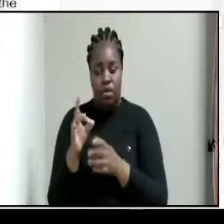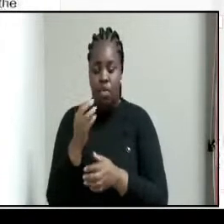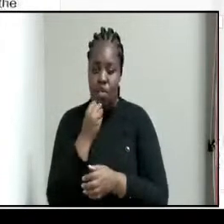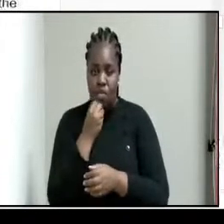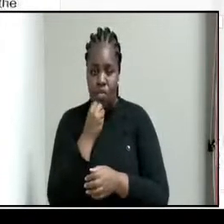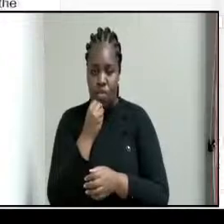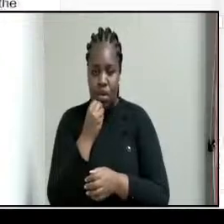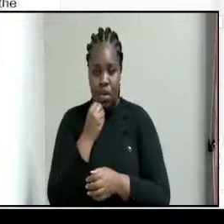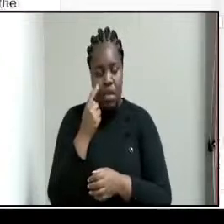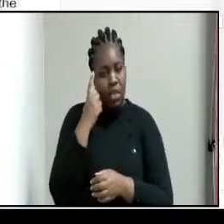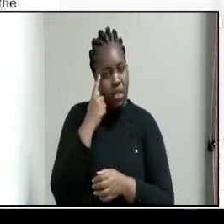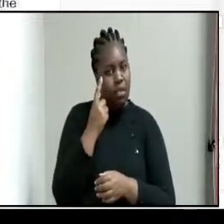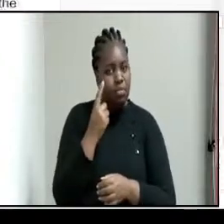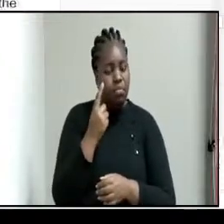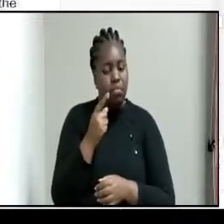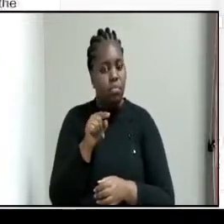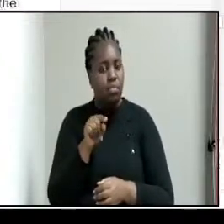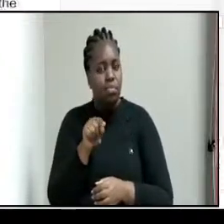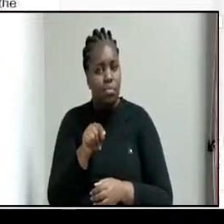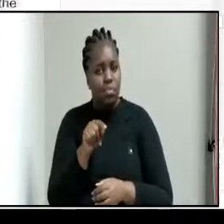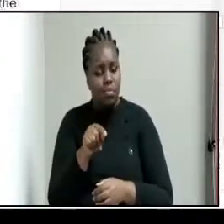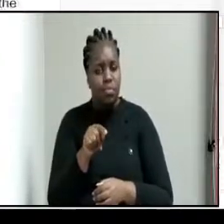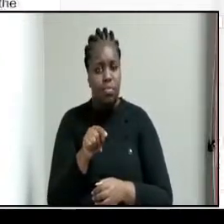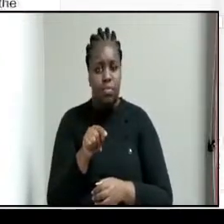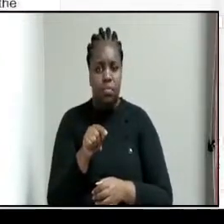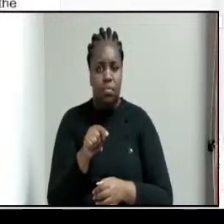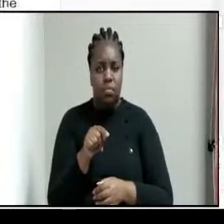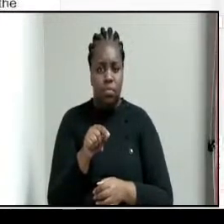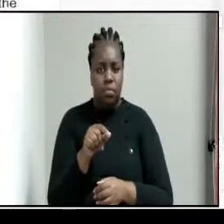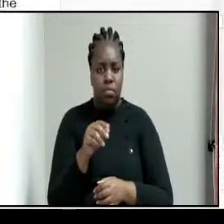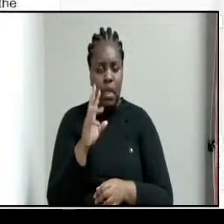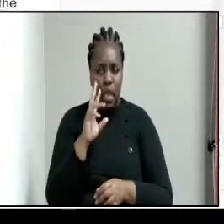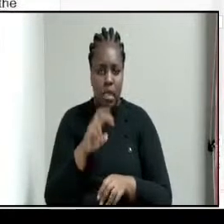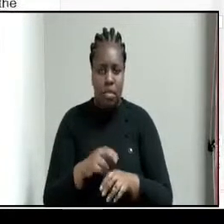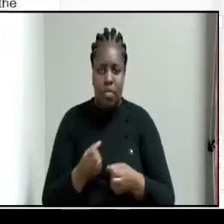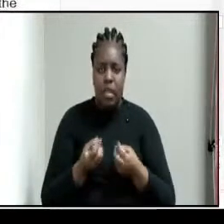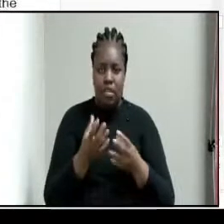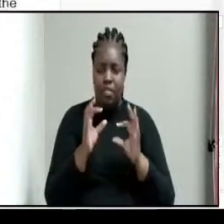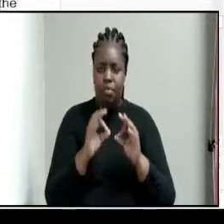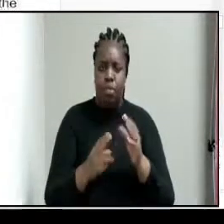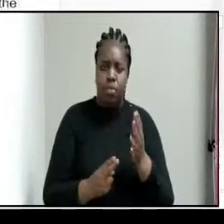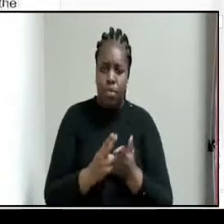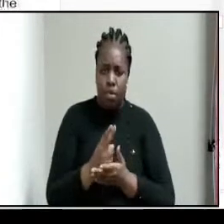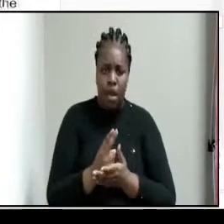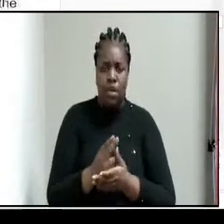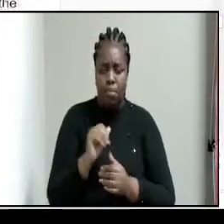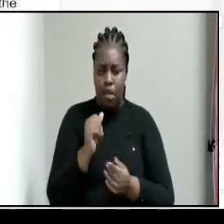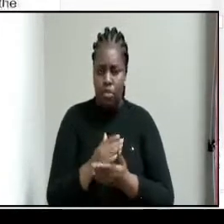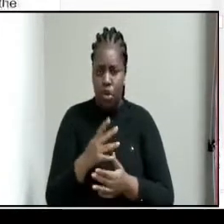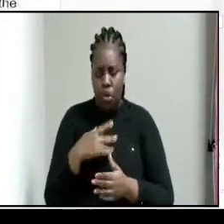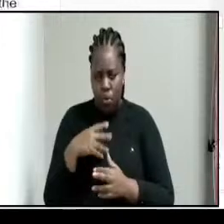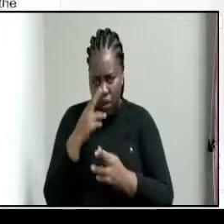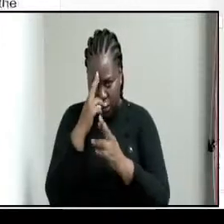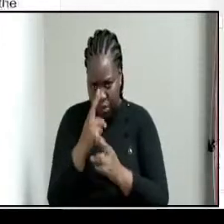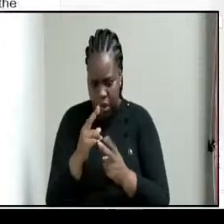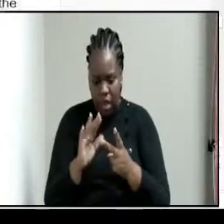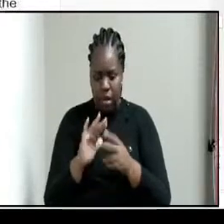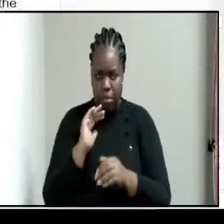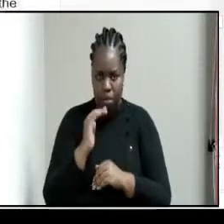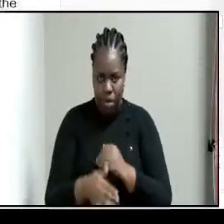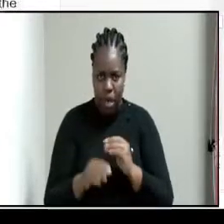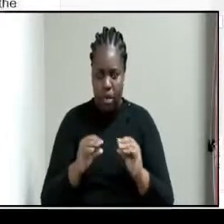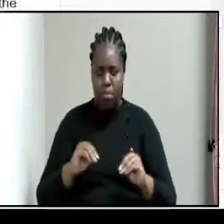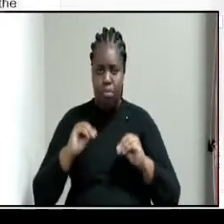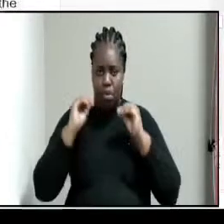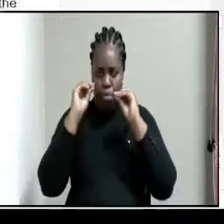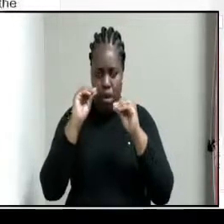the court did find that in an existing right, there is an infringement of the obligation to respect, to protect, promote,